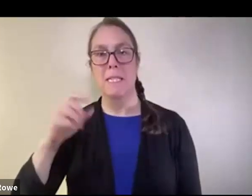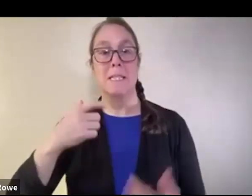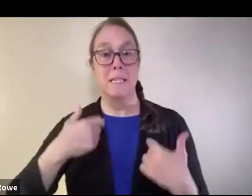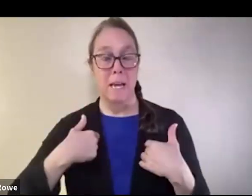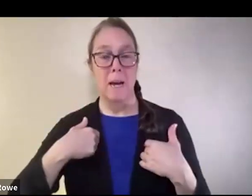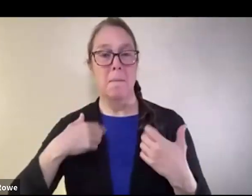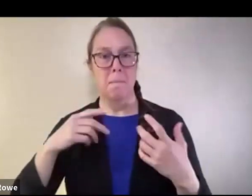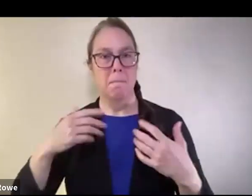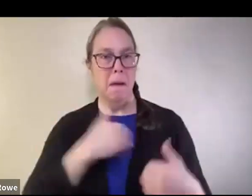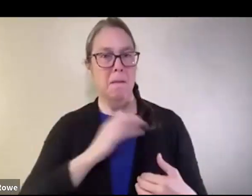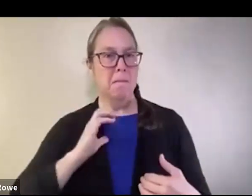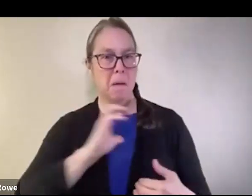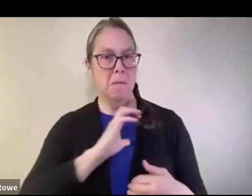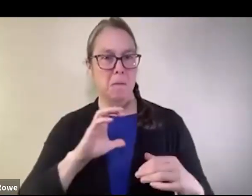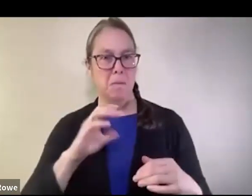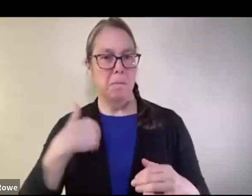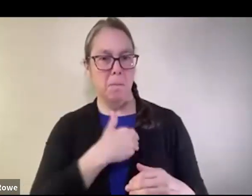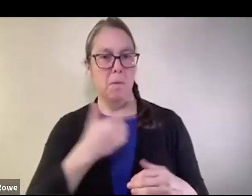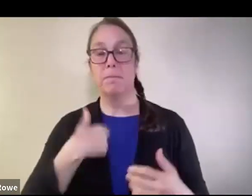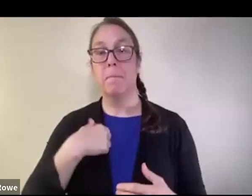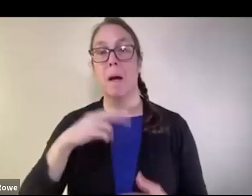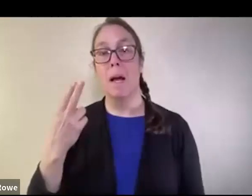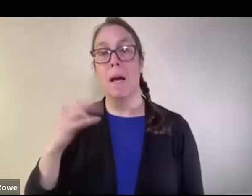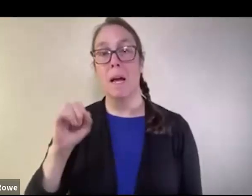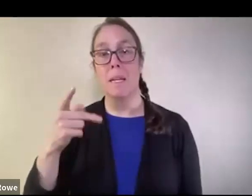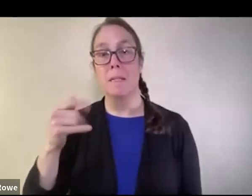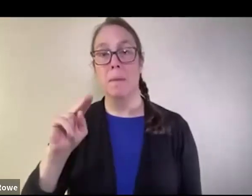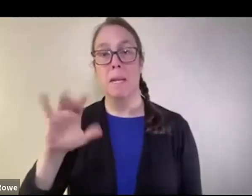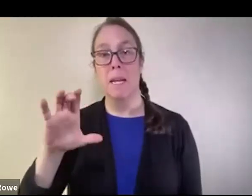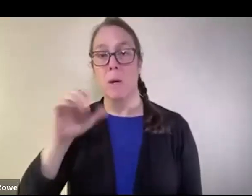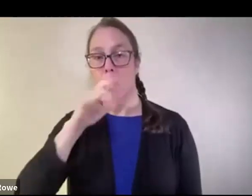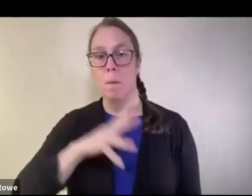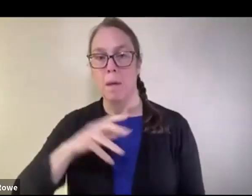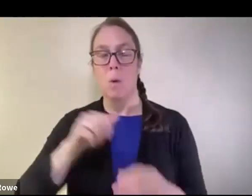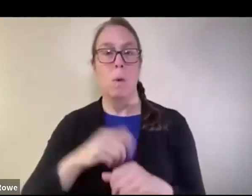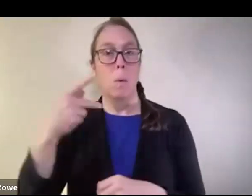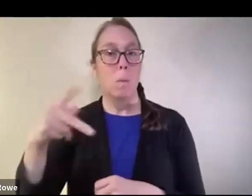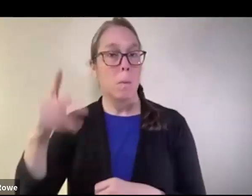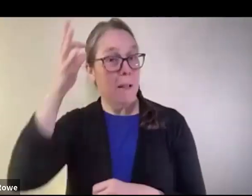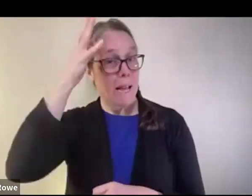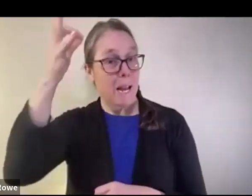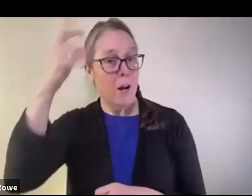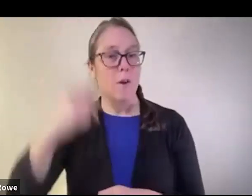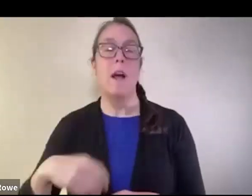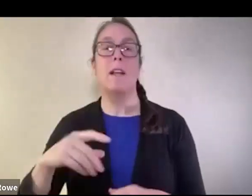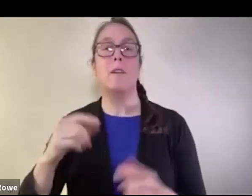I am a Hispanic woman with purple hair and a teal shirt in my home